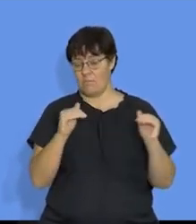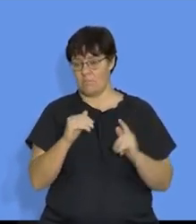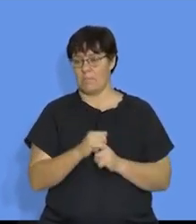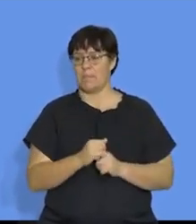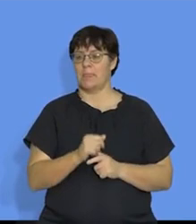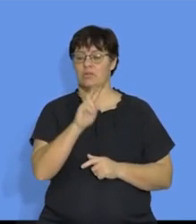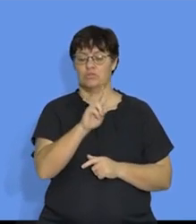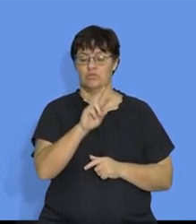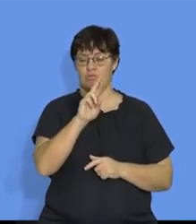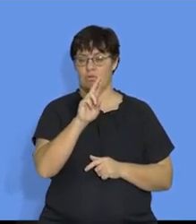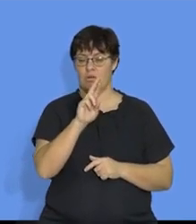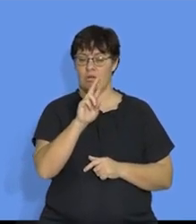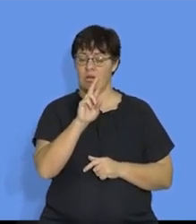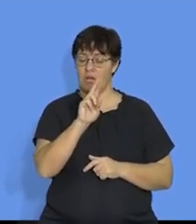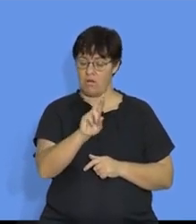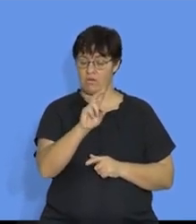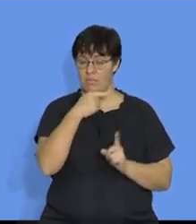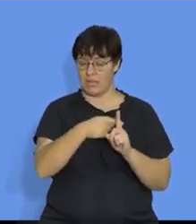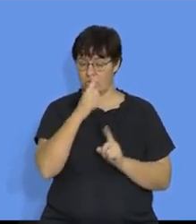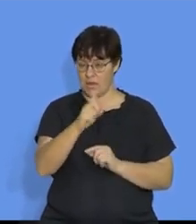form will be 2R plus 1,